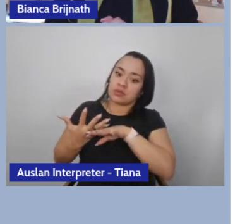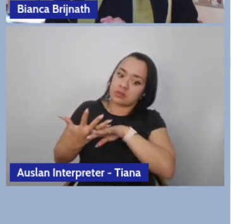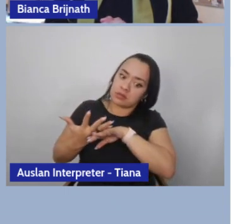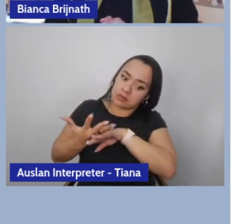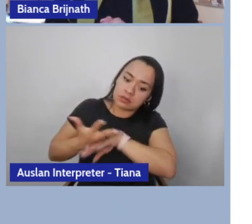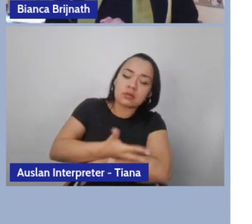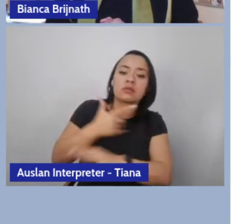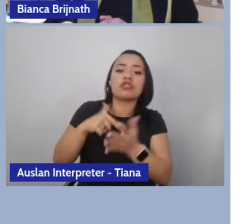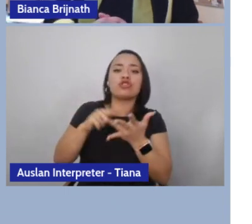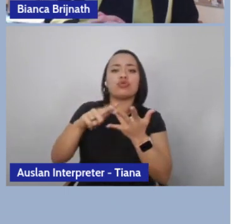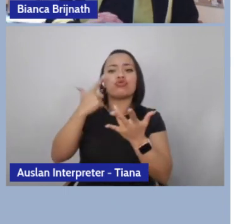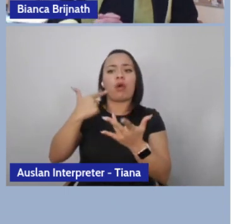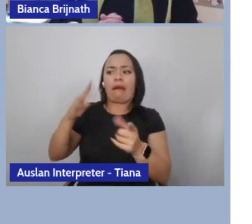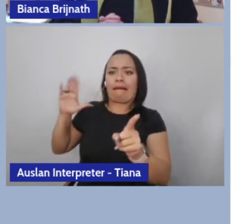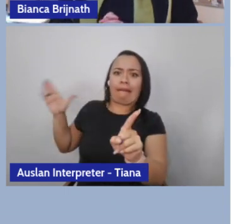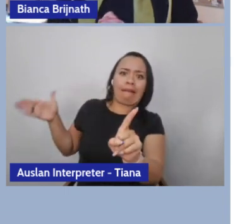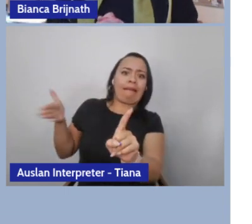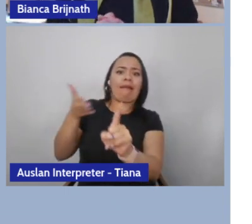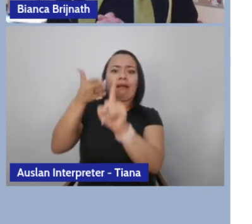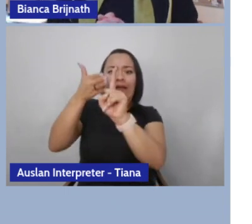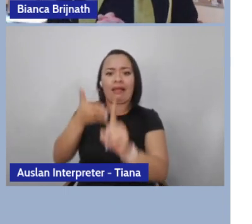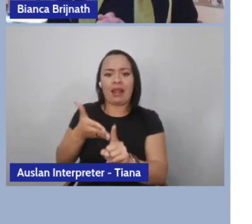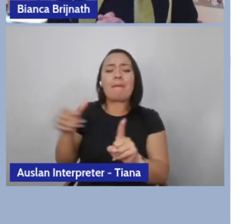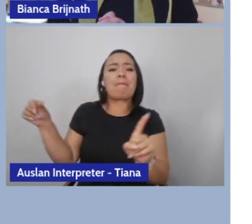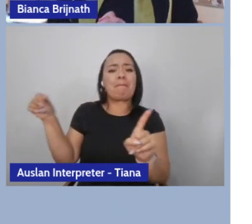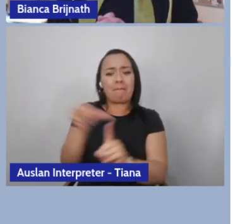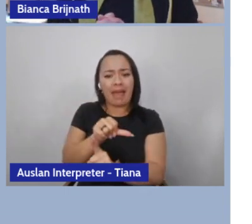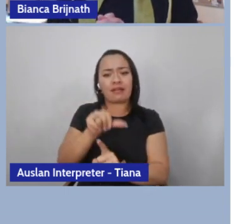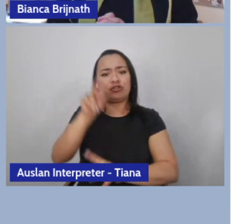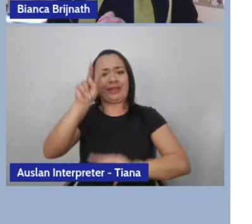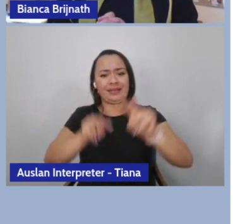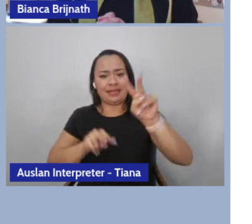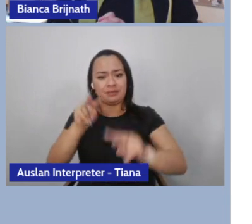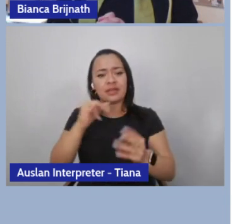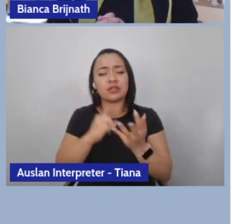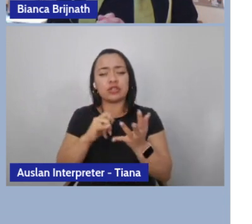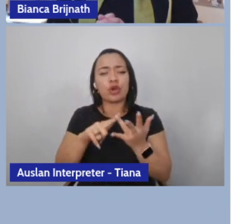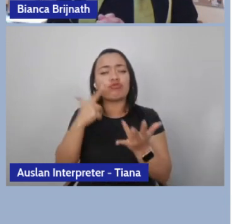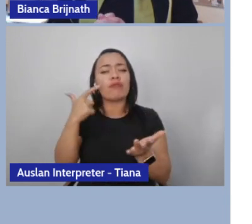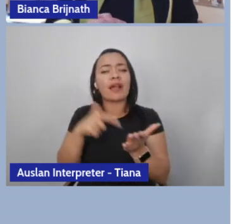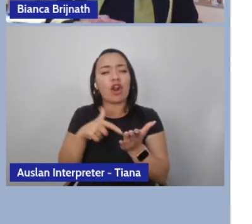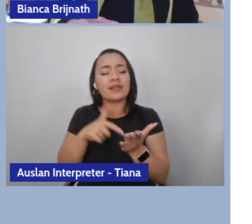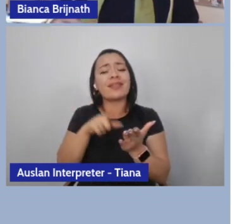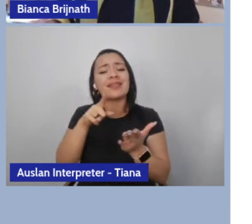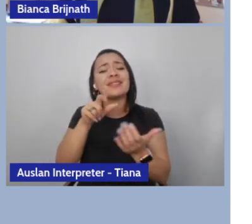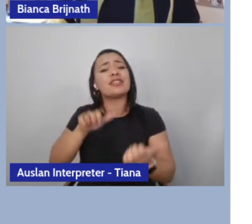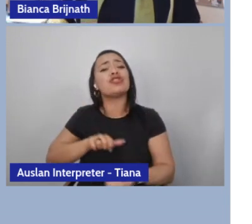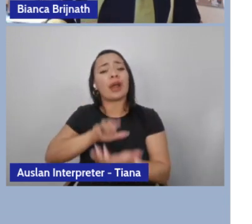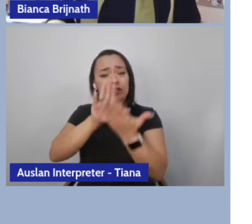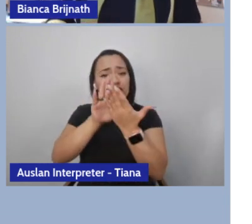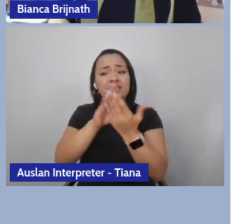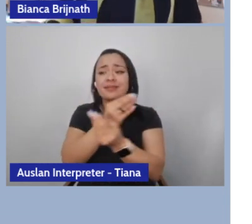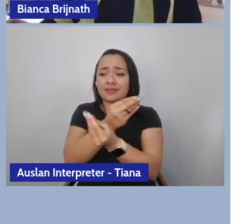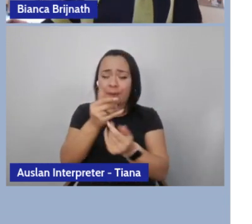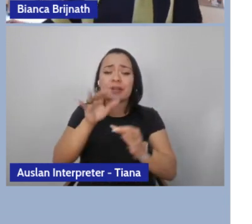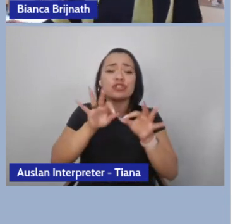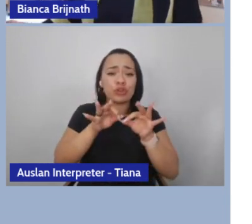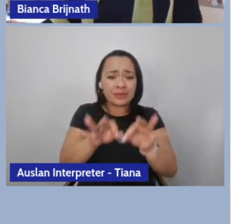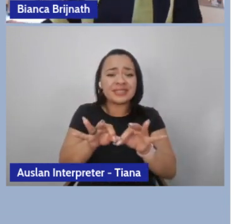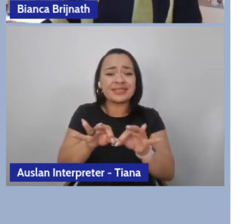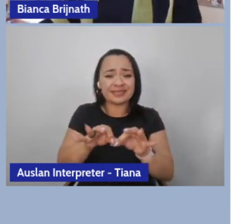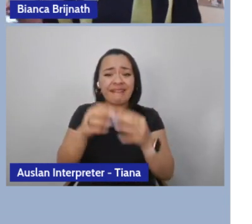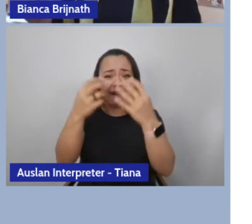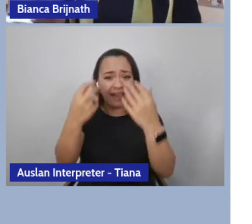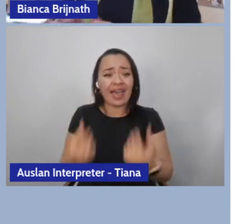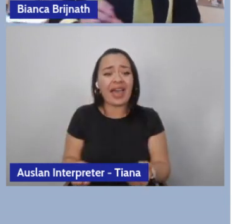track. So recognizing that these are some of the challenges that interpreters might face, we thus sought,